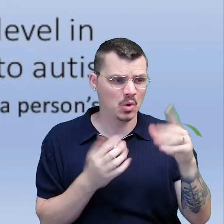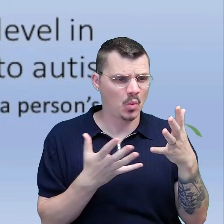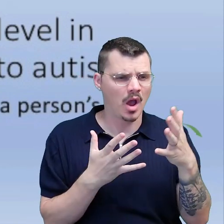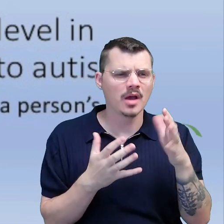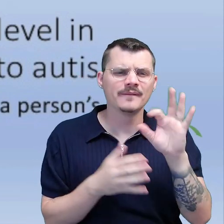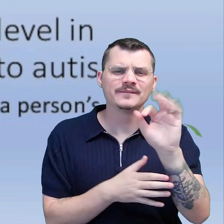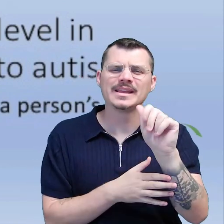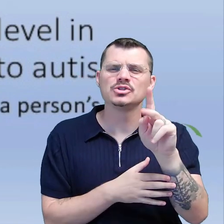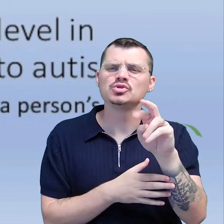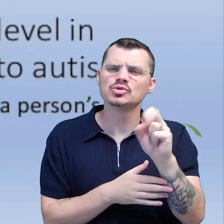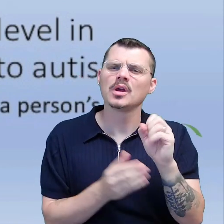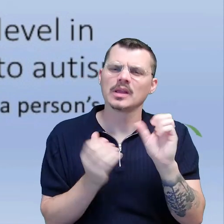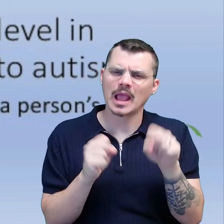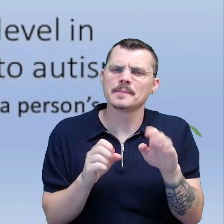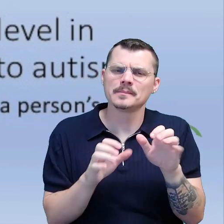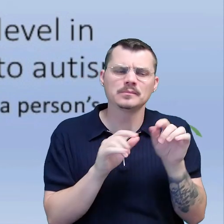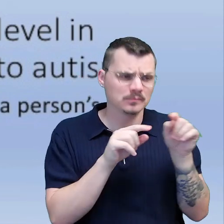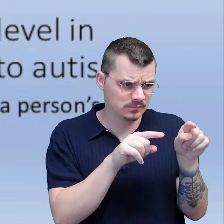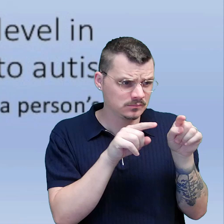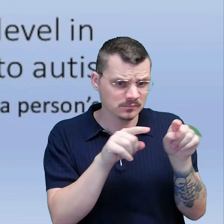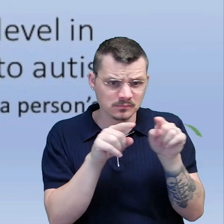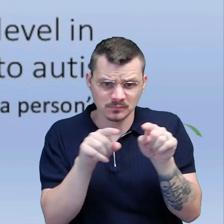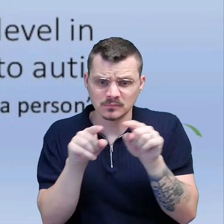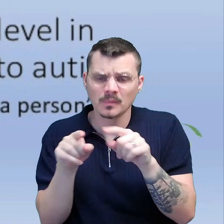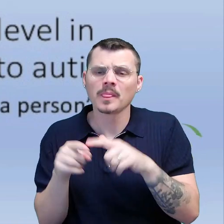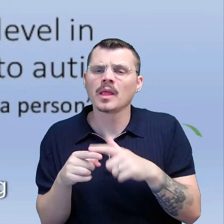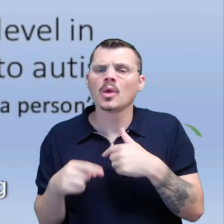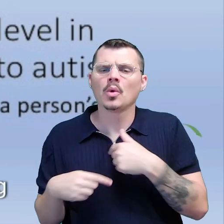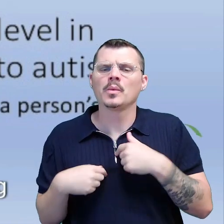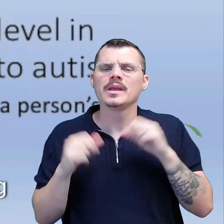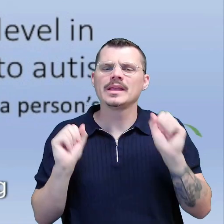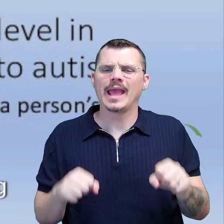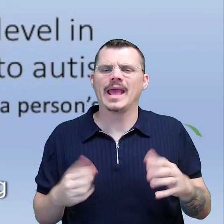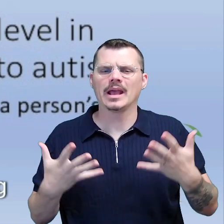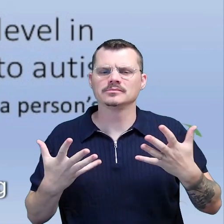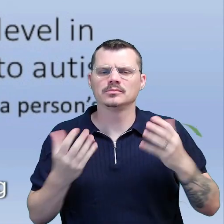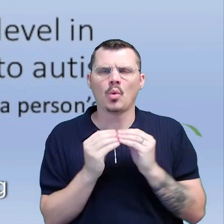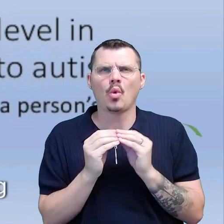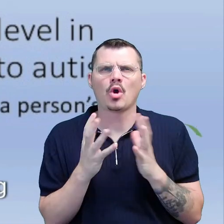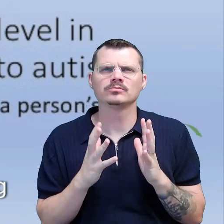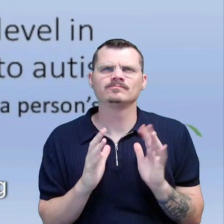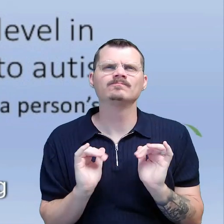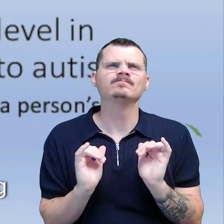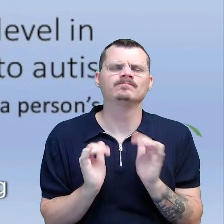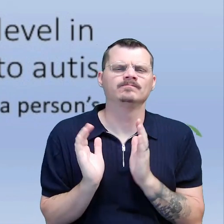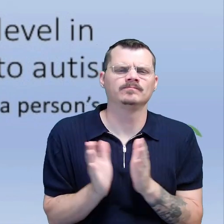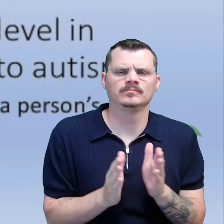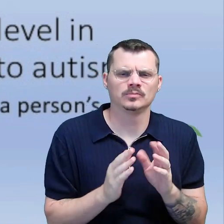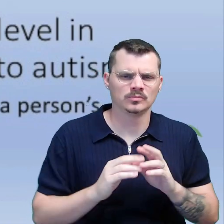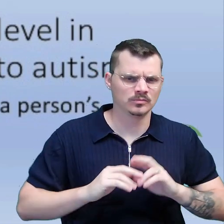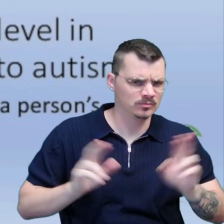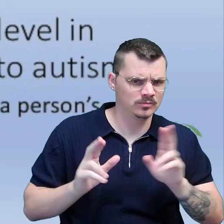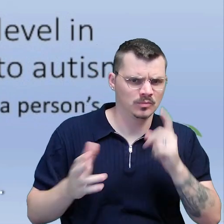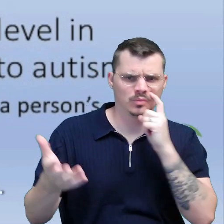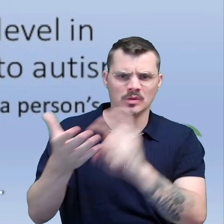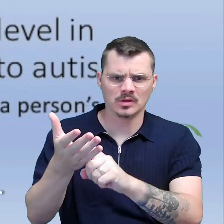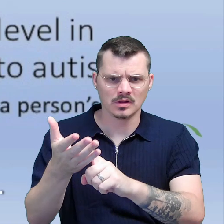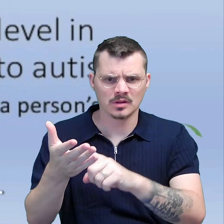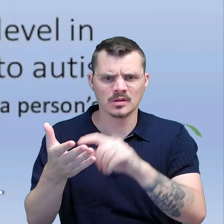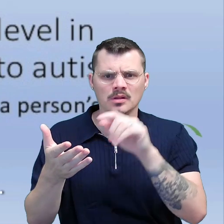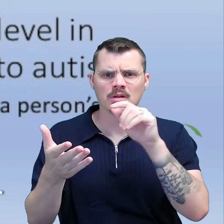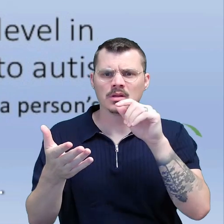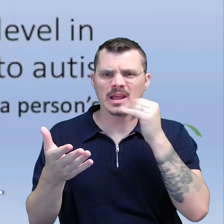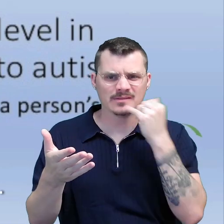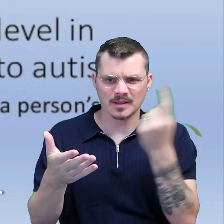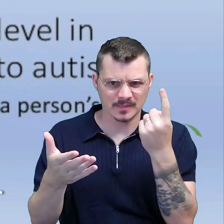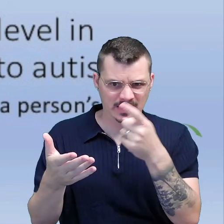consistent features, then we can more readily recognize when something happens that probably has nothing